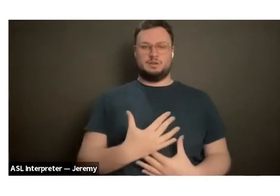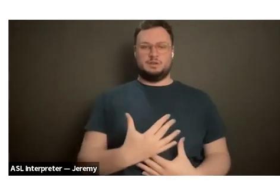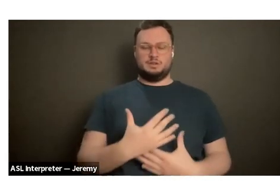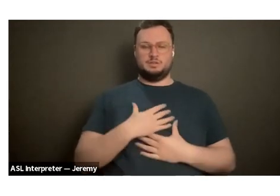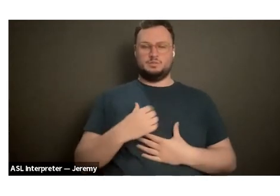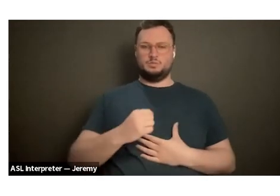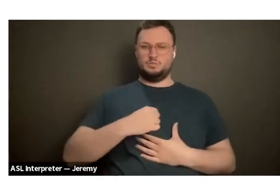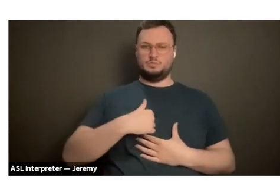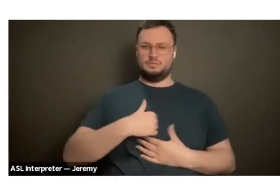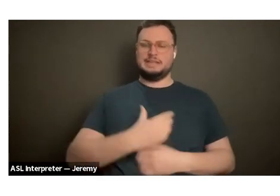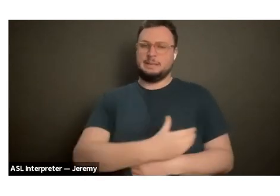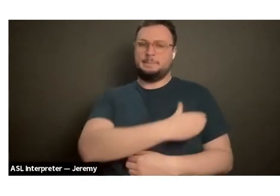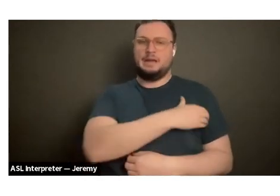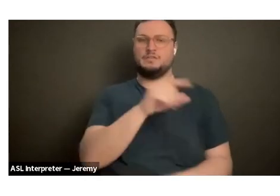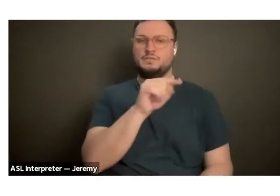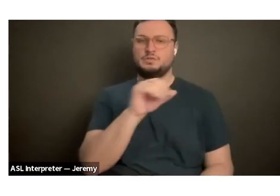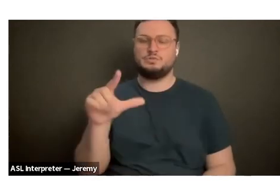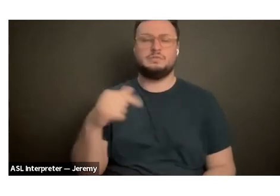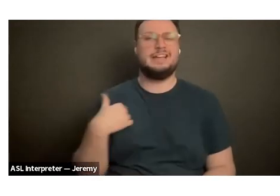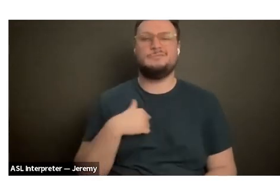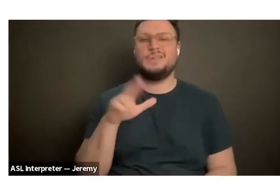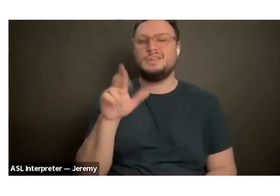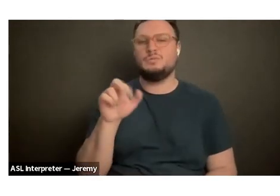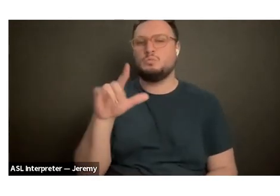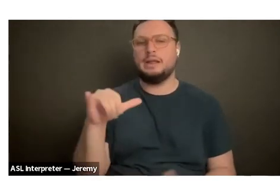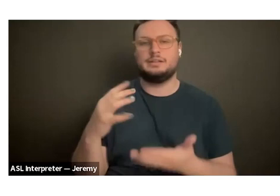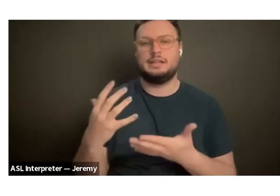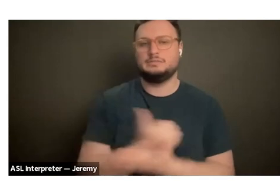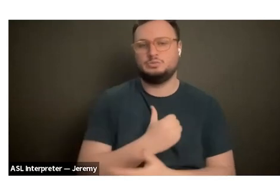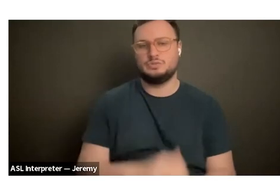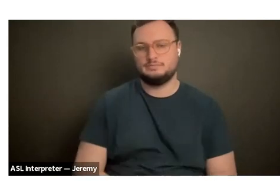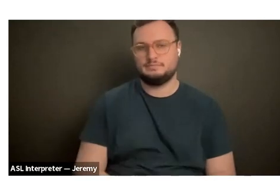tools that we are not using, close quote.